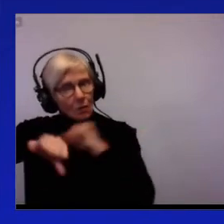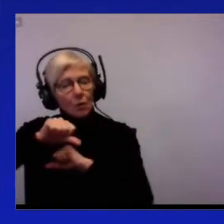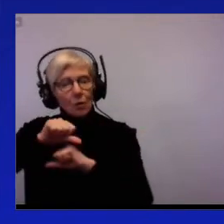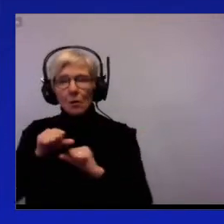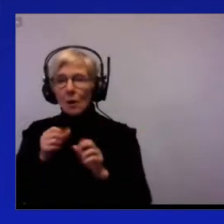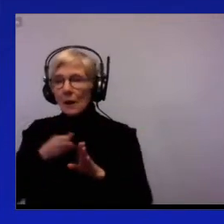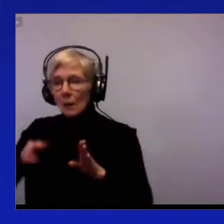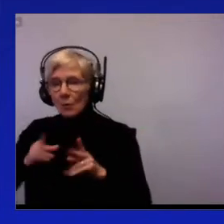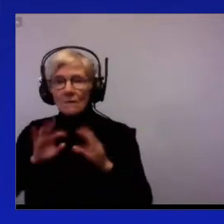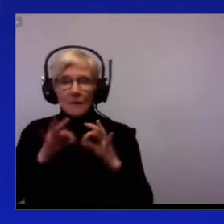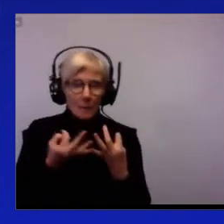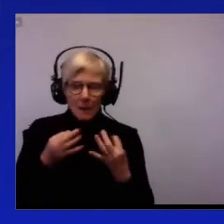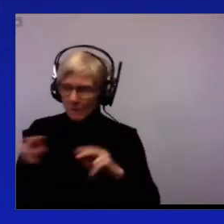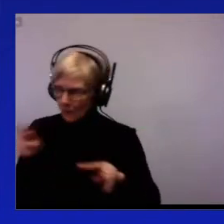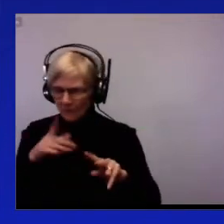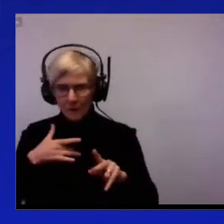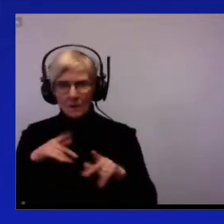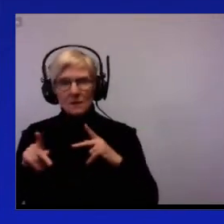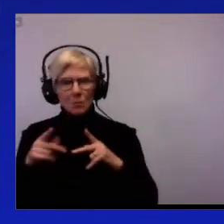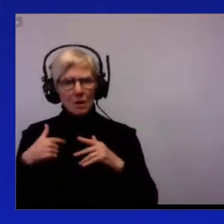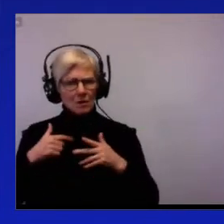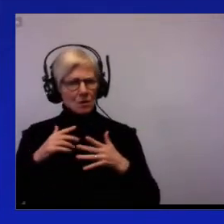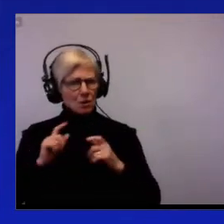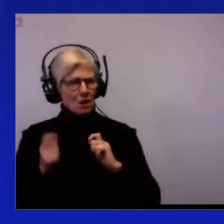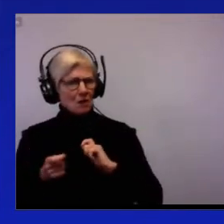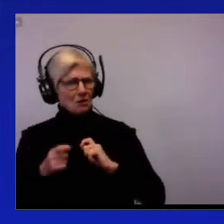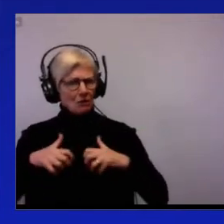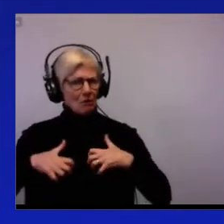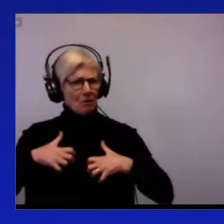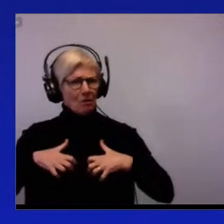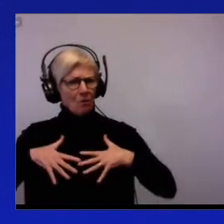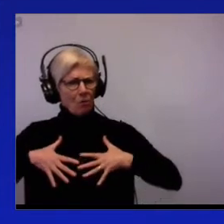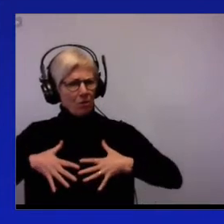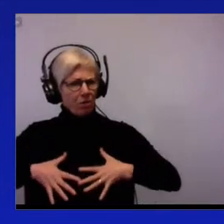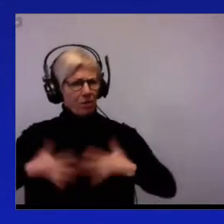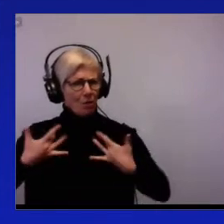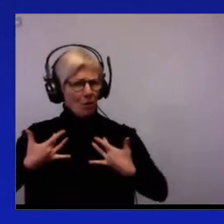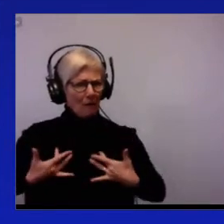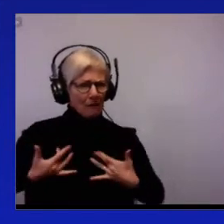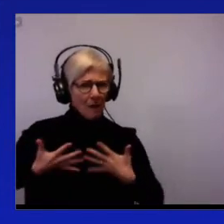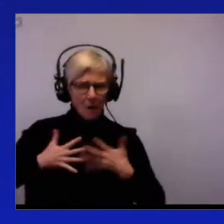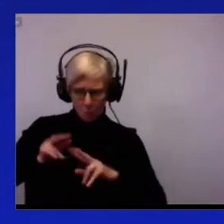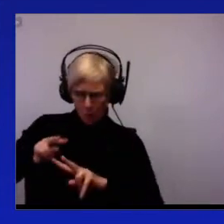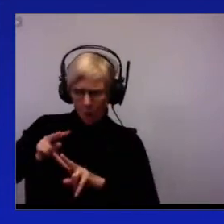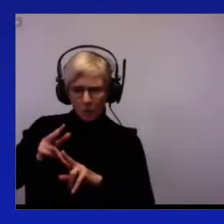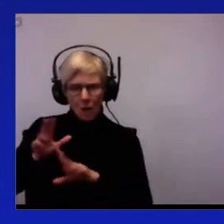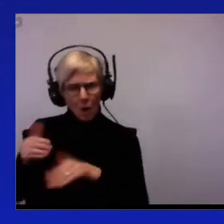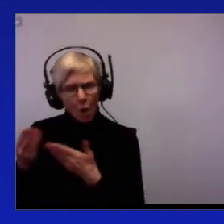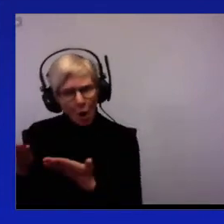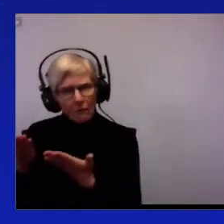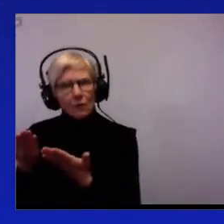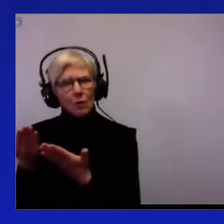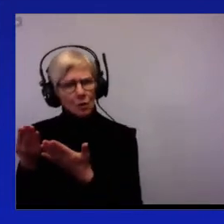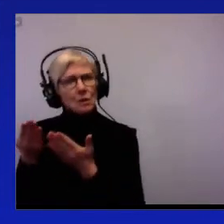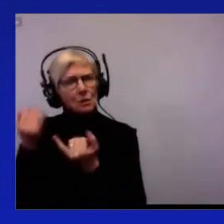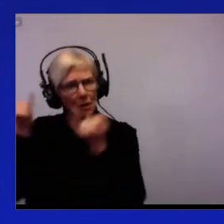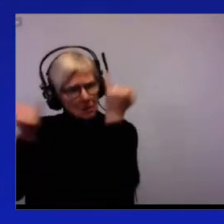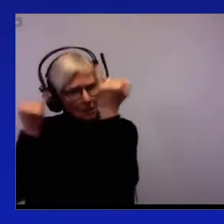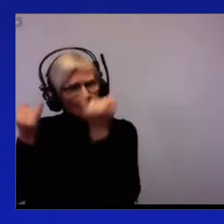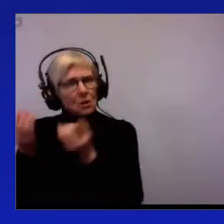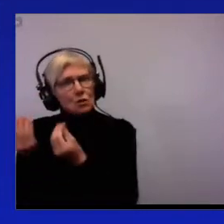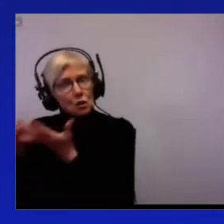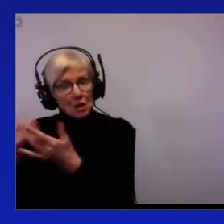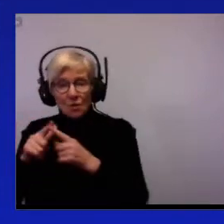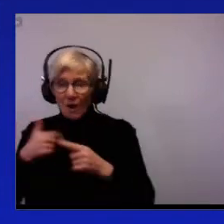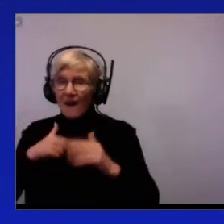to if someone seems to be withdrawing or losing hope. There is hope. we actually, can see